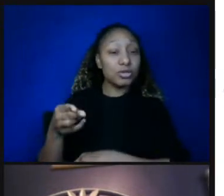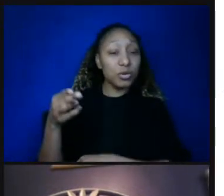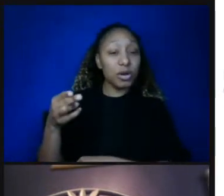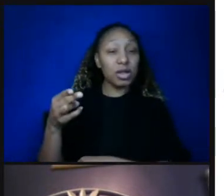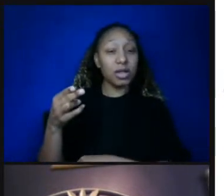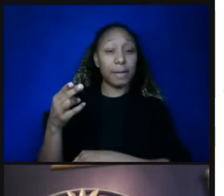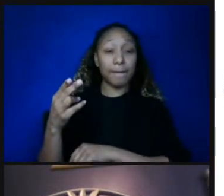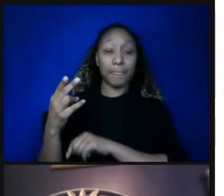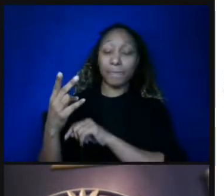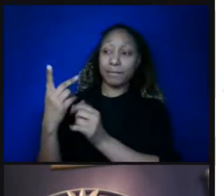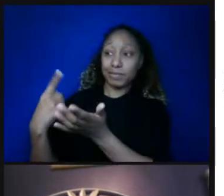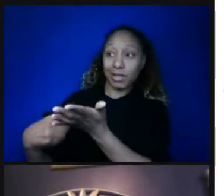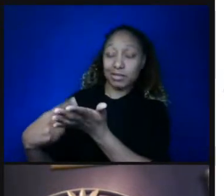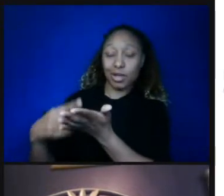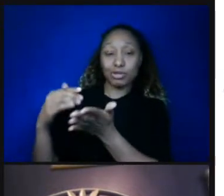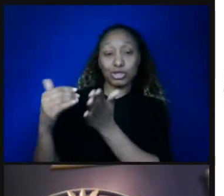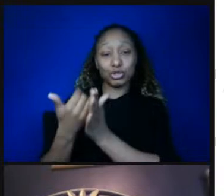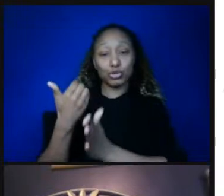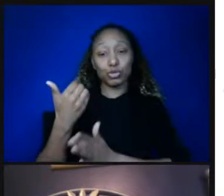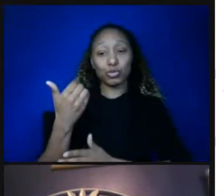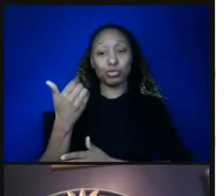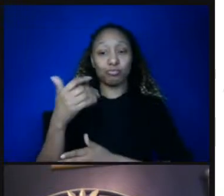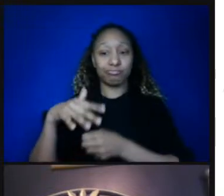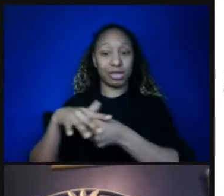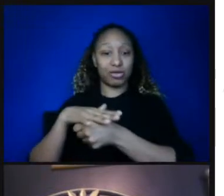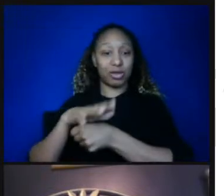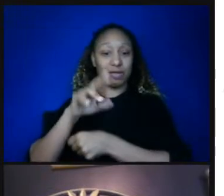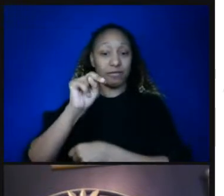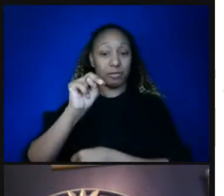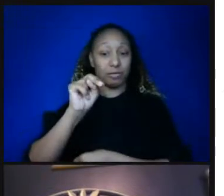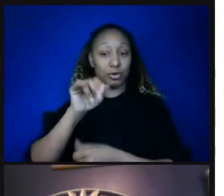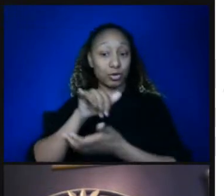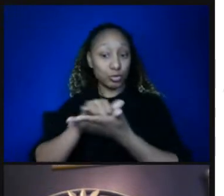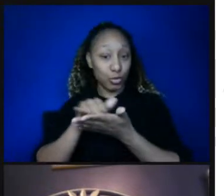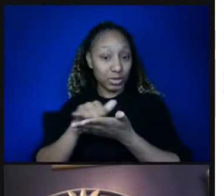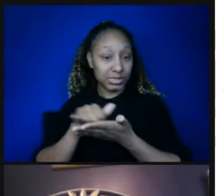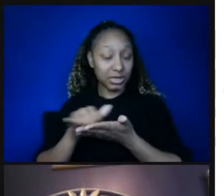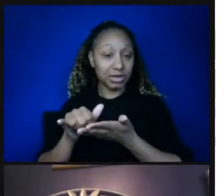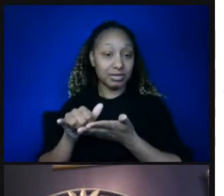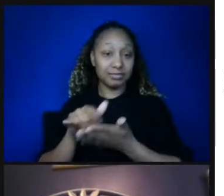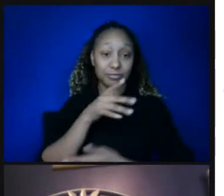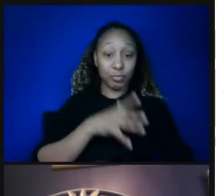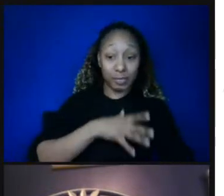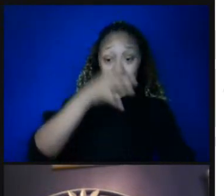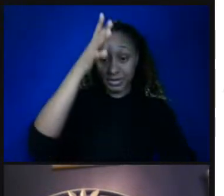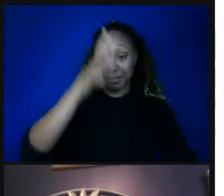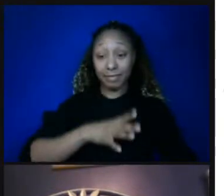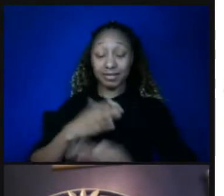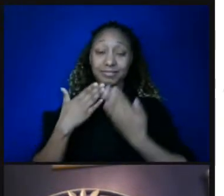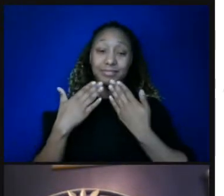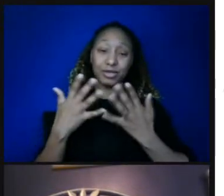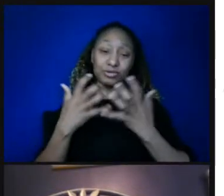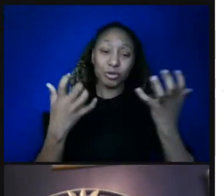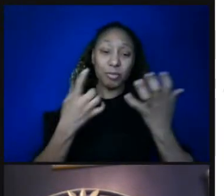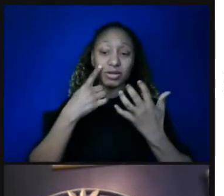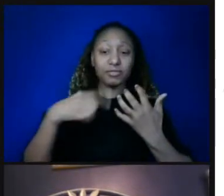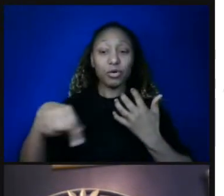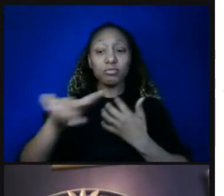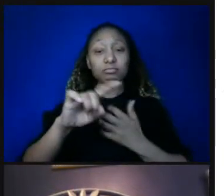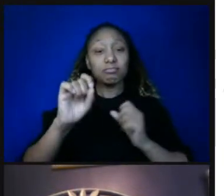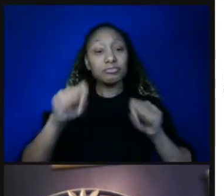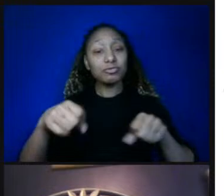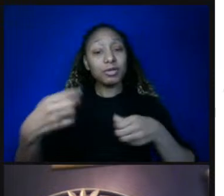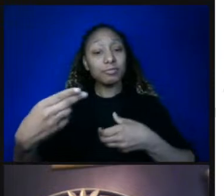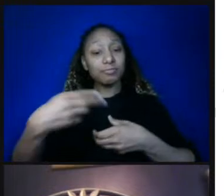consultant for the New Amsterdam History Center of New York City. Ladies and gentlemen, thank you so much for all of those who could attend.